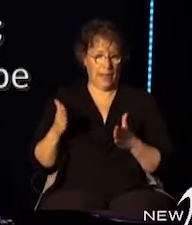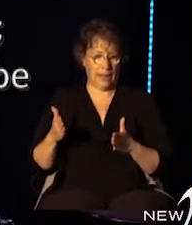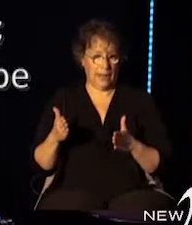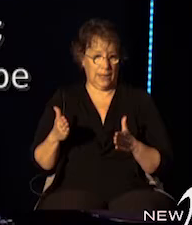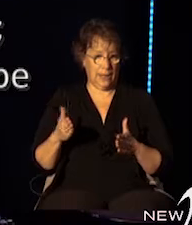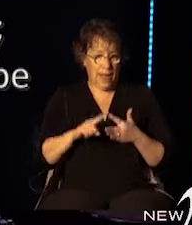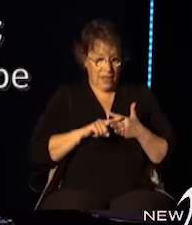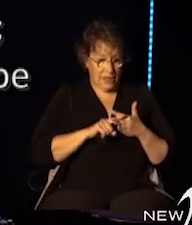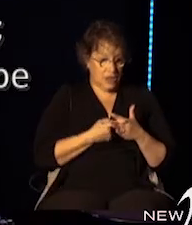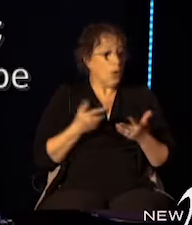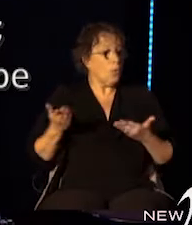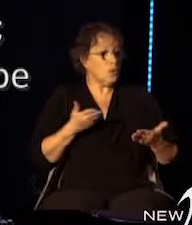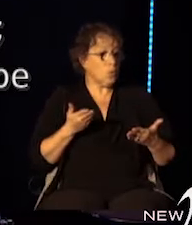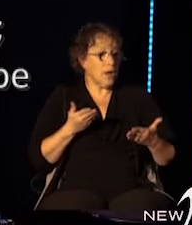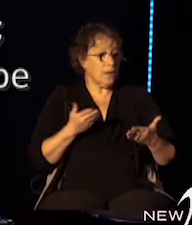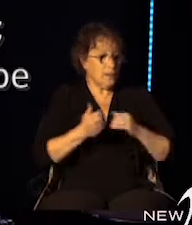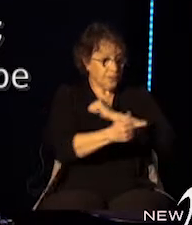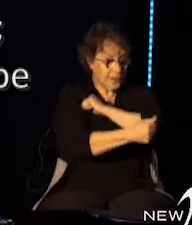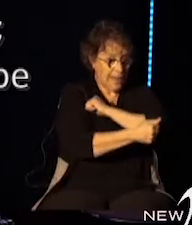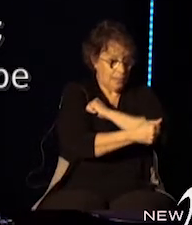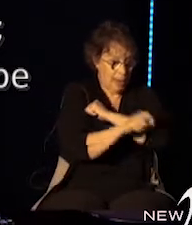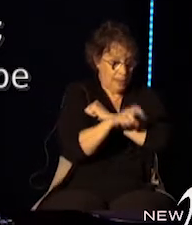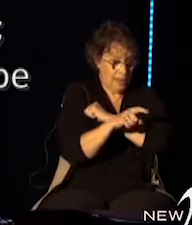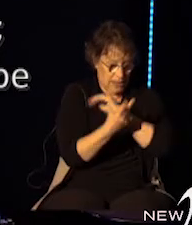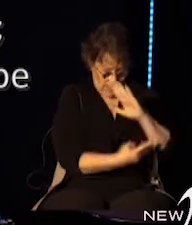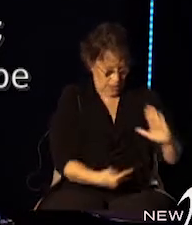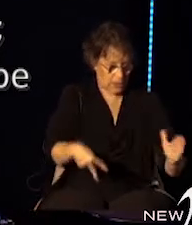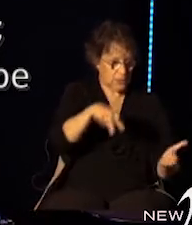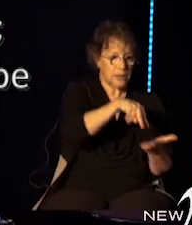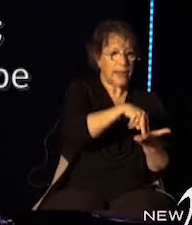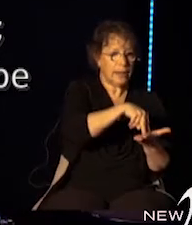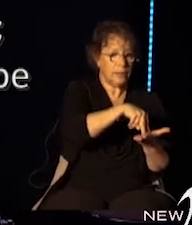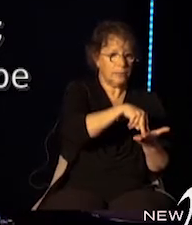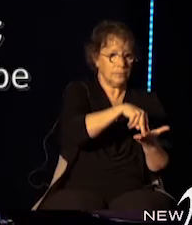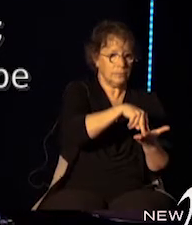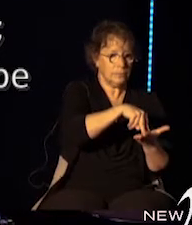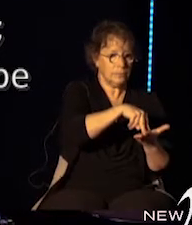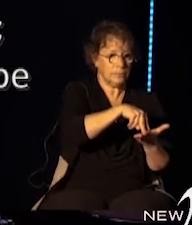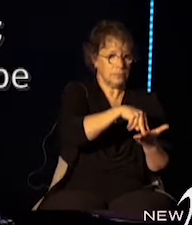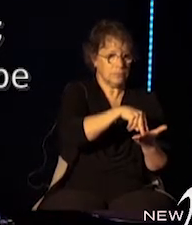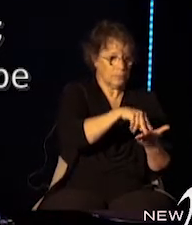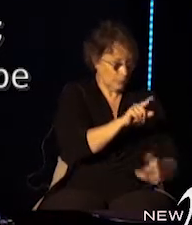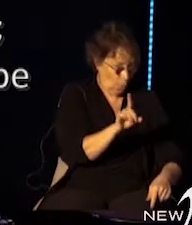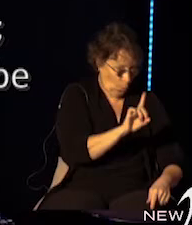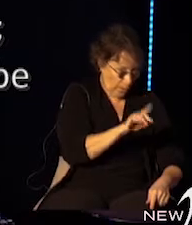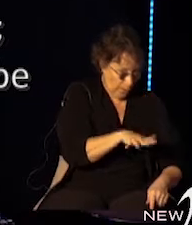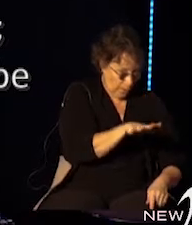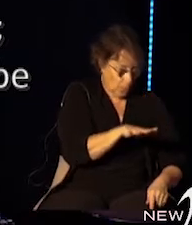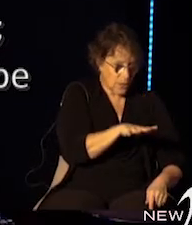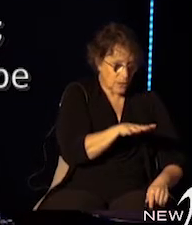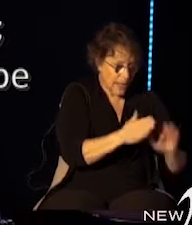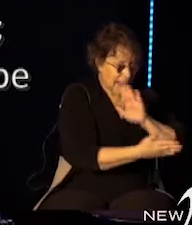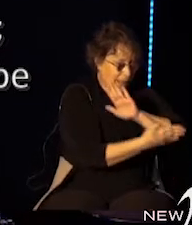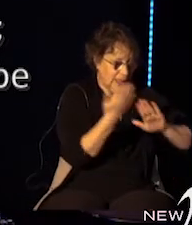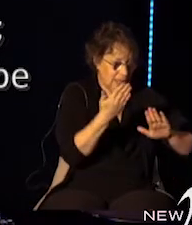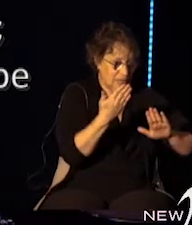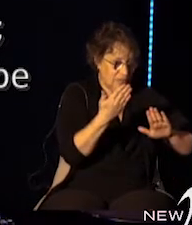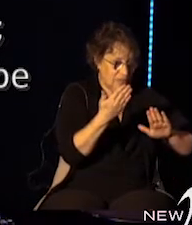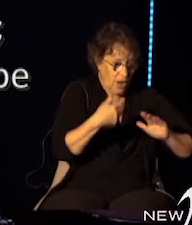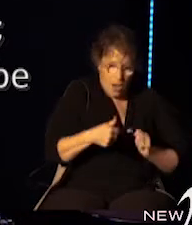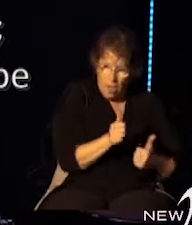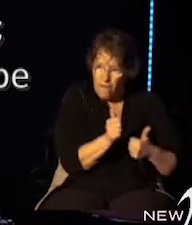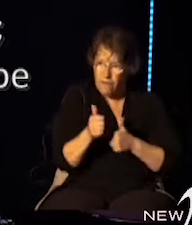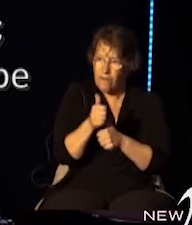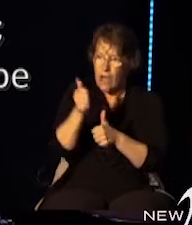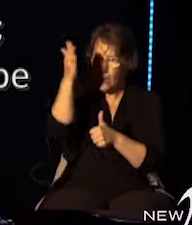it was that Abraham had to get up from where he was and to go to where God said to go to. Abraham followed God,